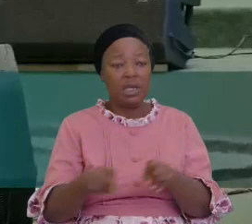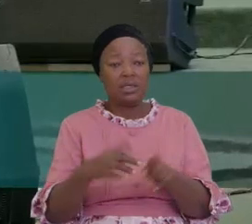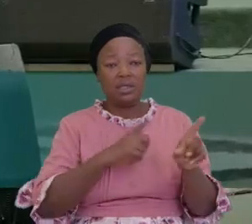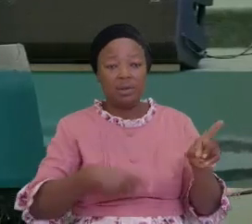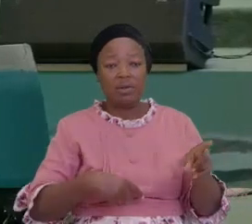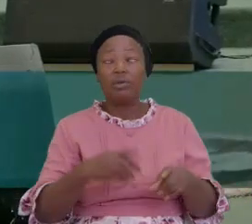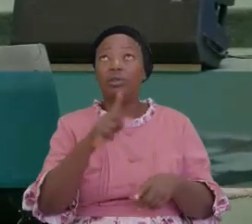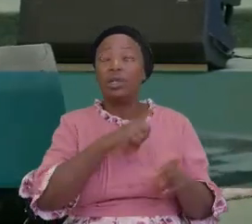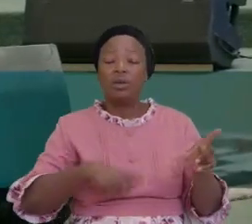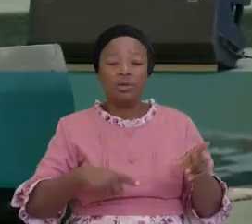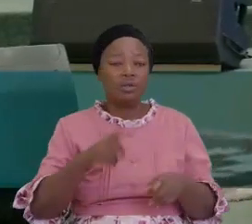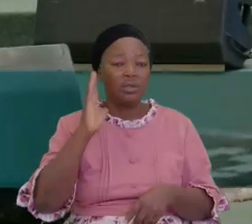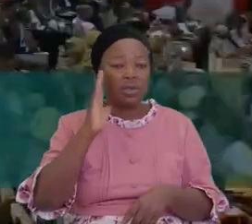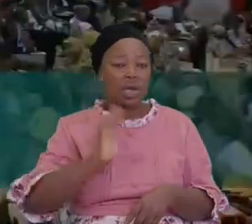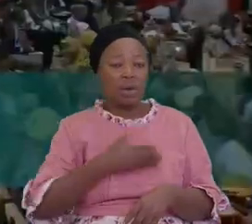call.